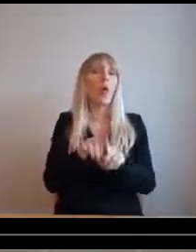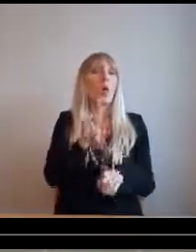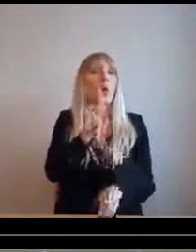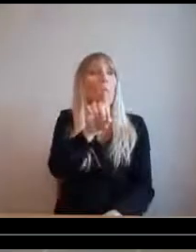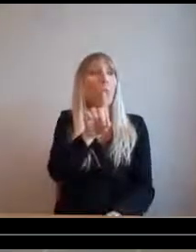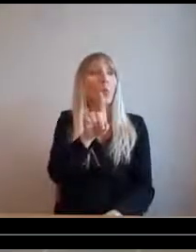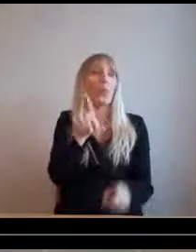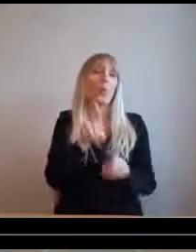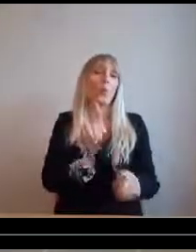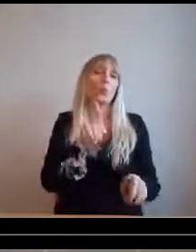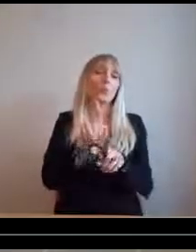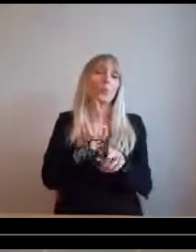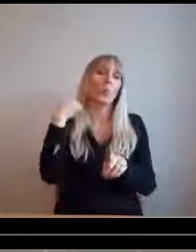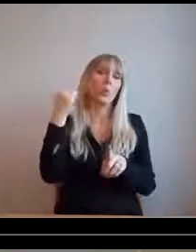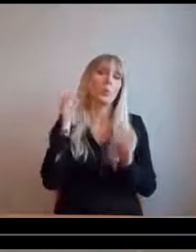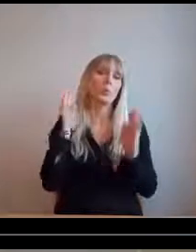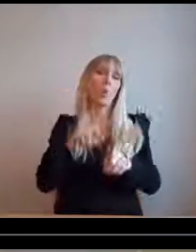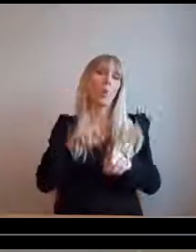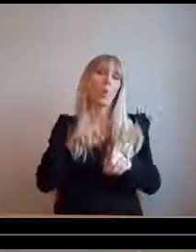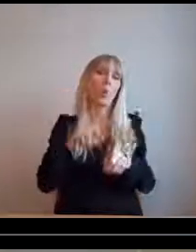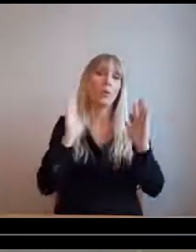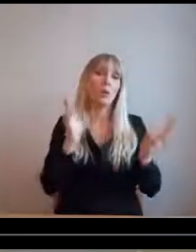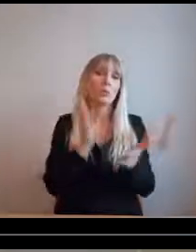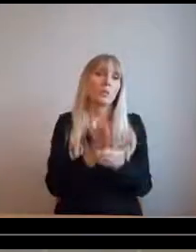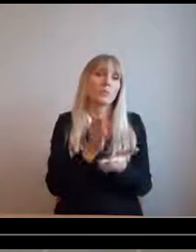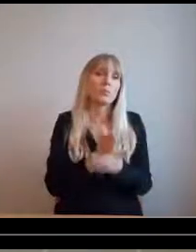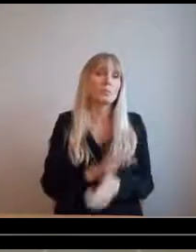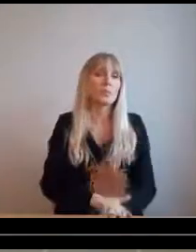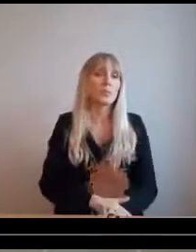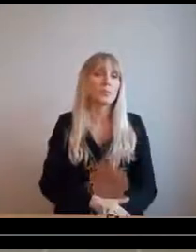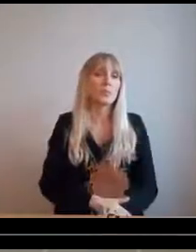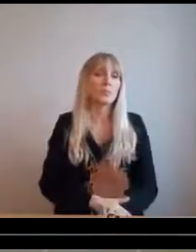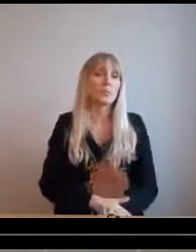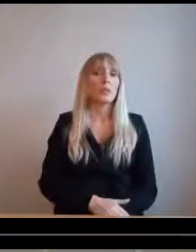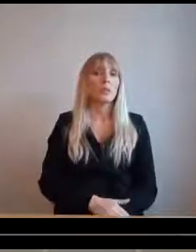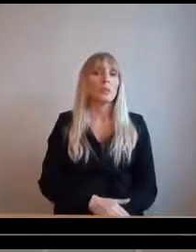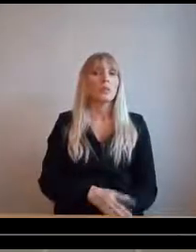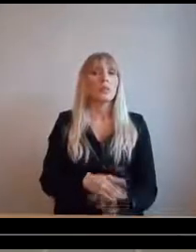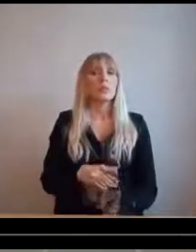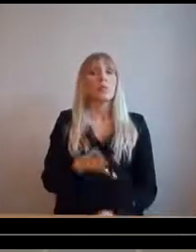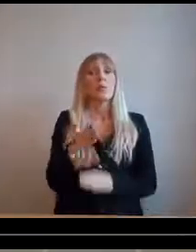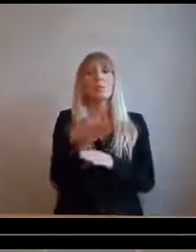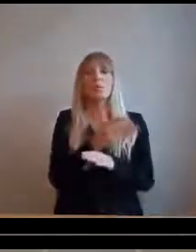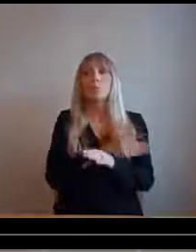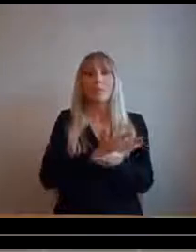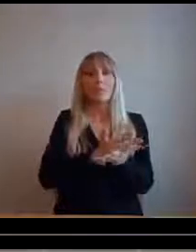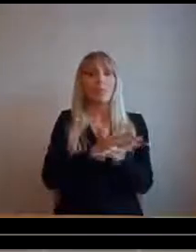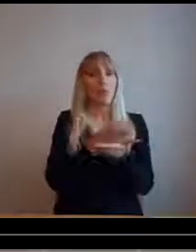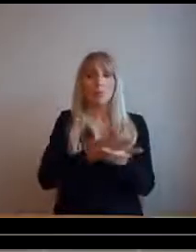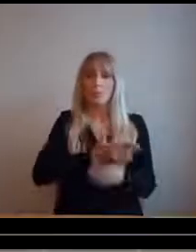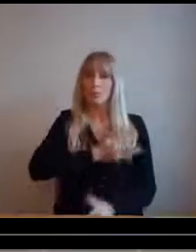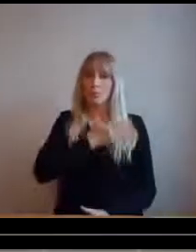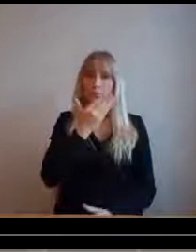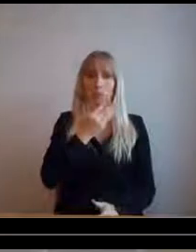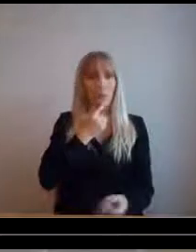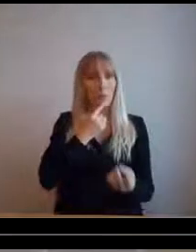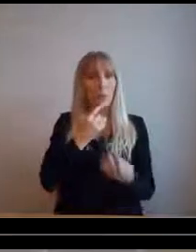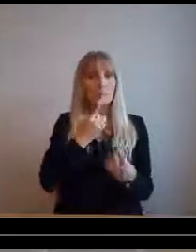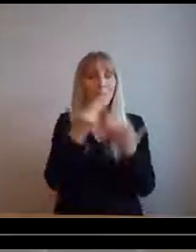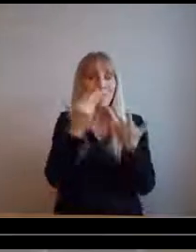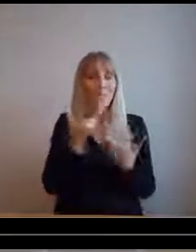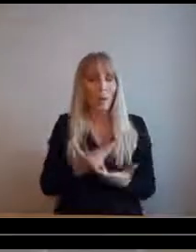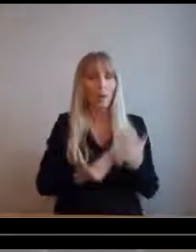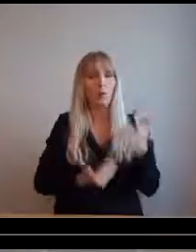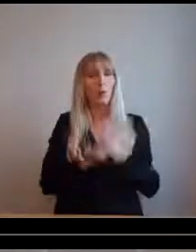And noise barriers. Haven't previously consulted on noise barriers, but we have got some more information to share on those